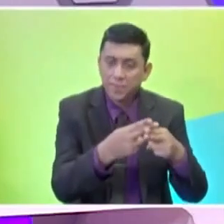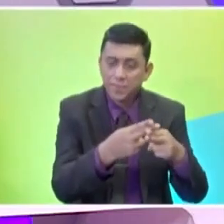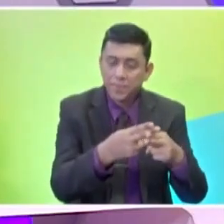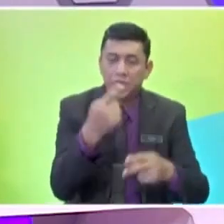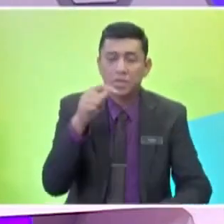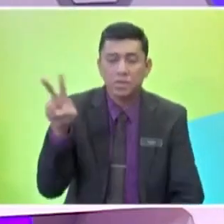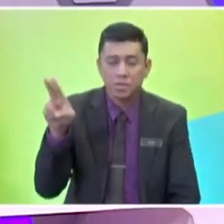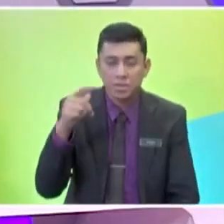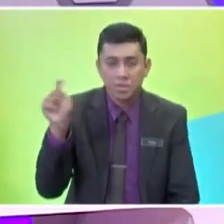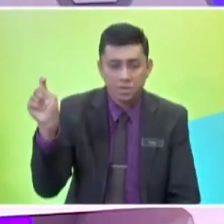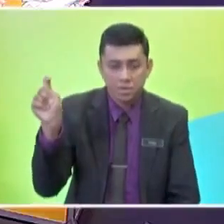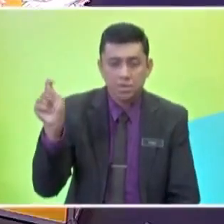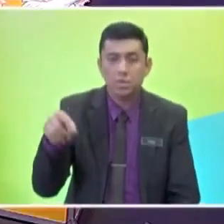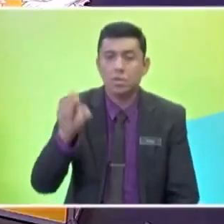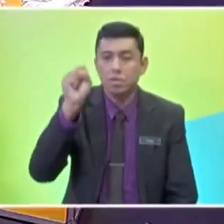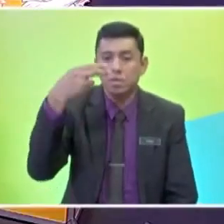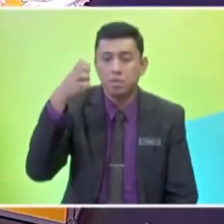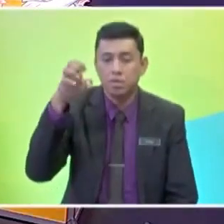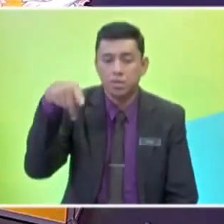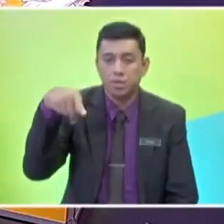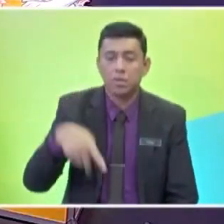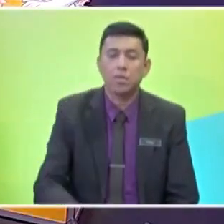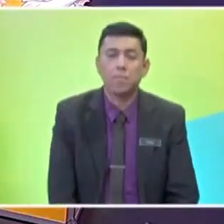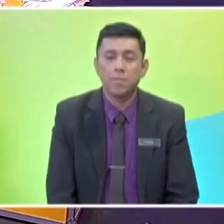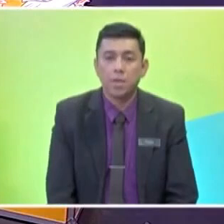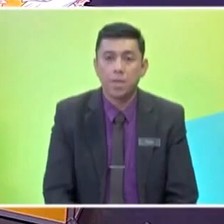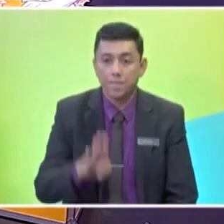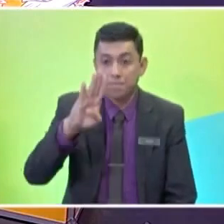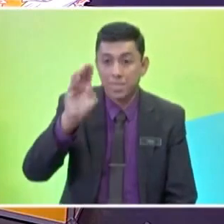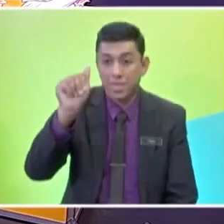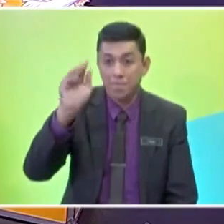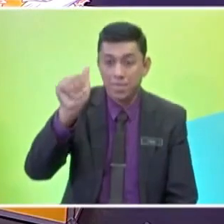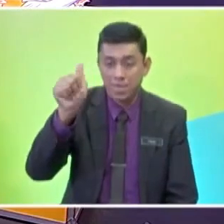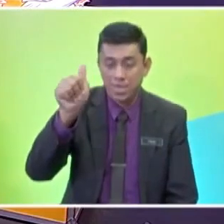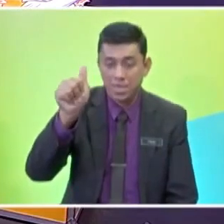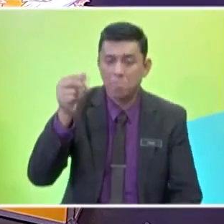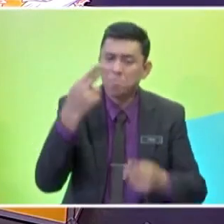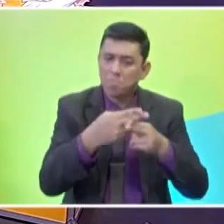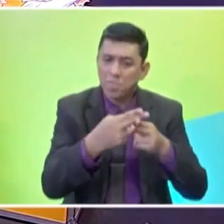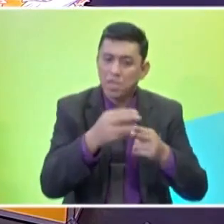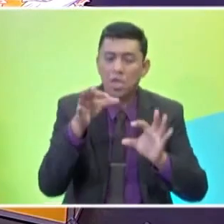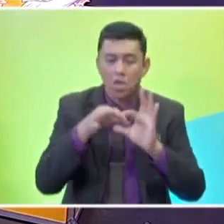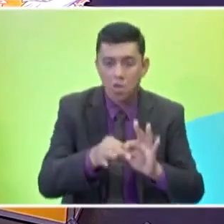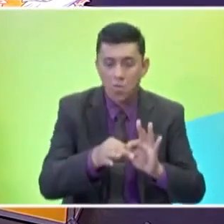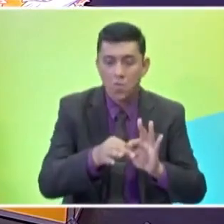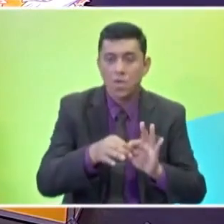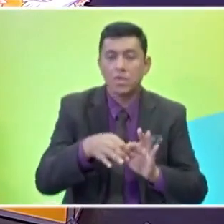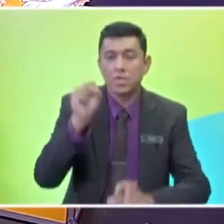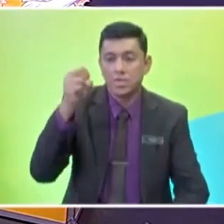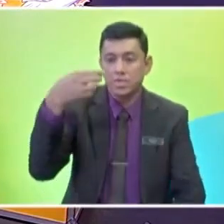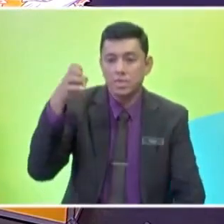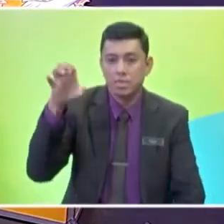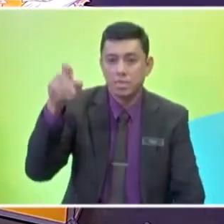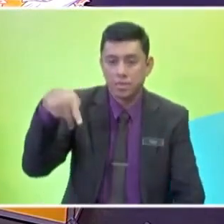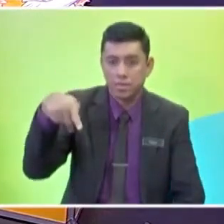sheep? Can I have Baba? Wow, nice name. Okay. How Baba about you, teacher? Like